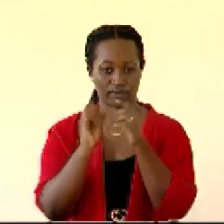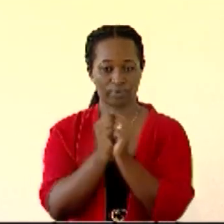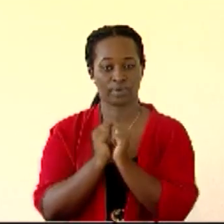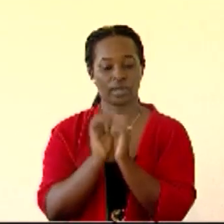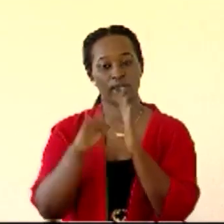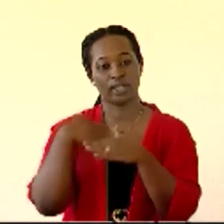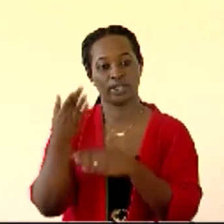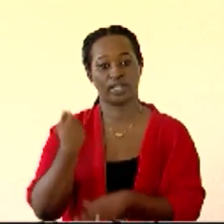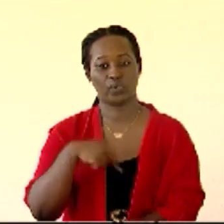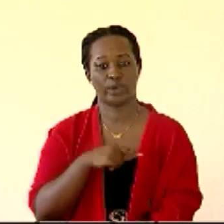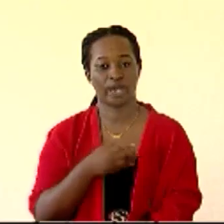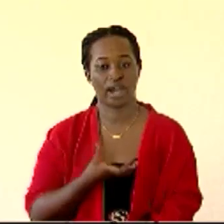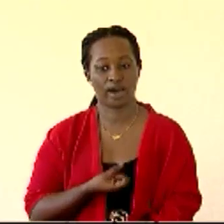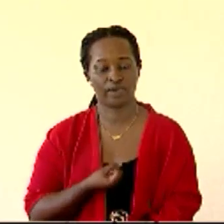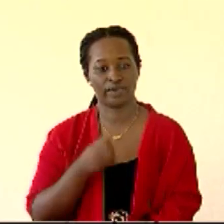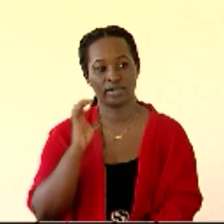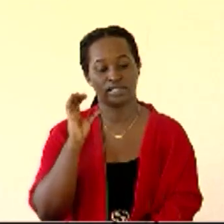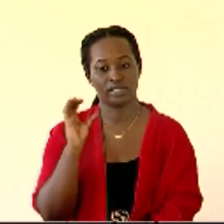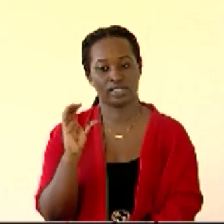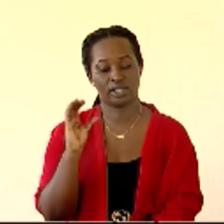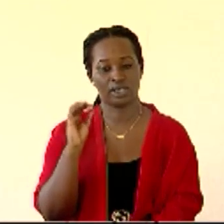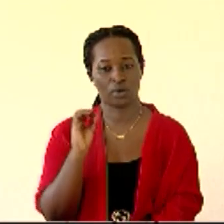So we'll have